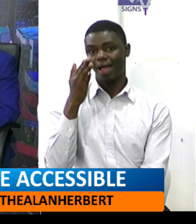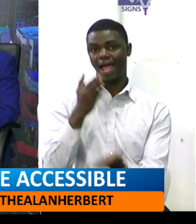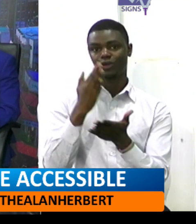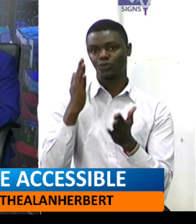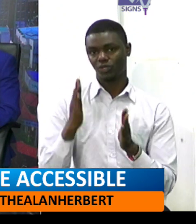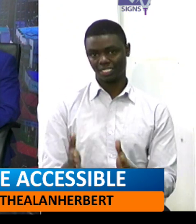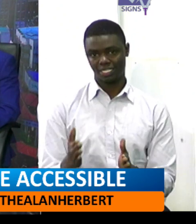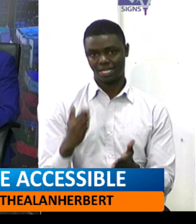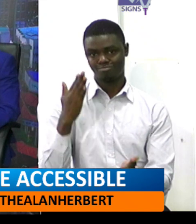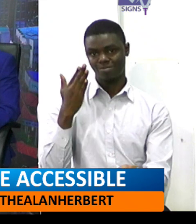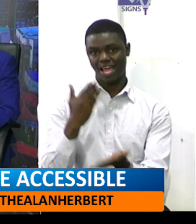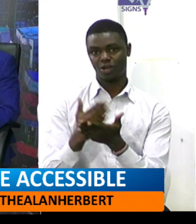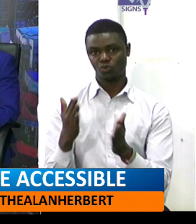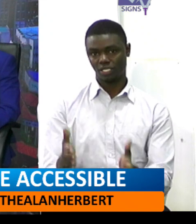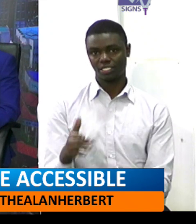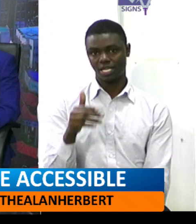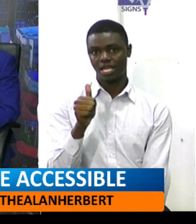Actuaries are